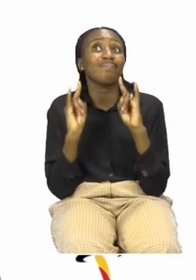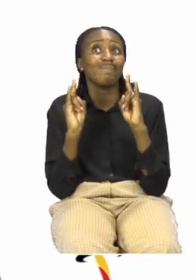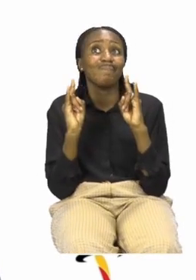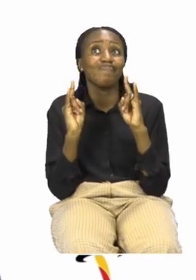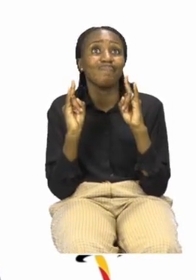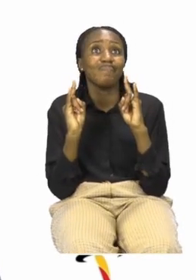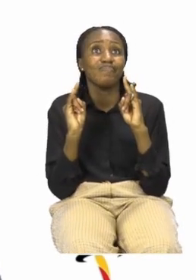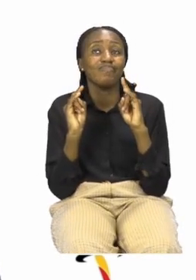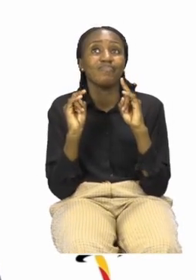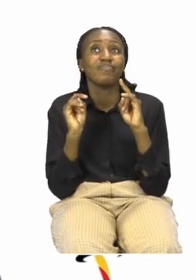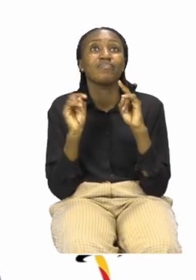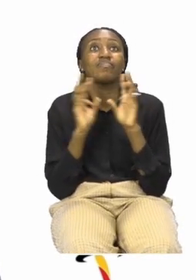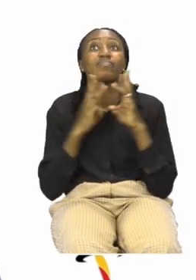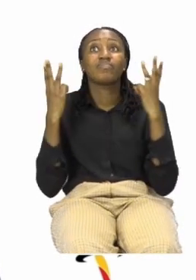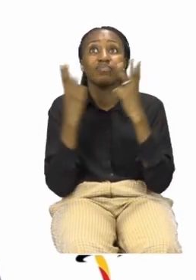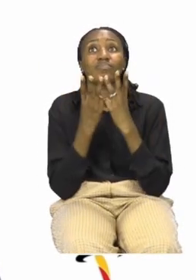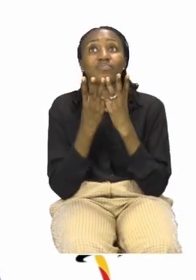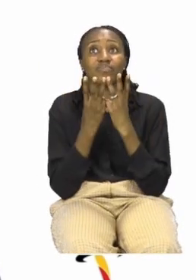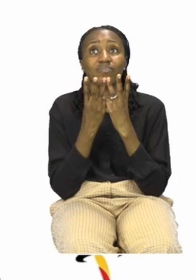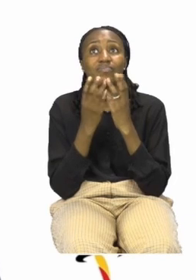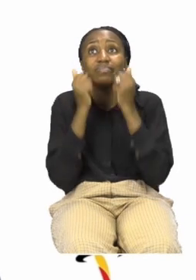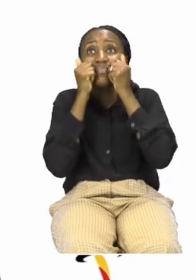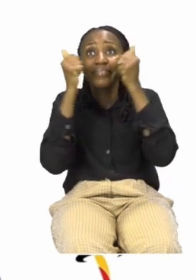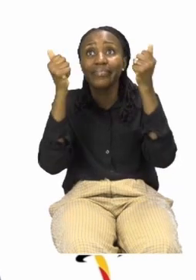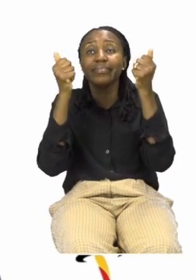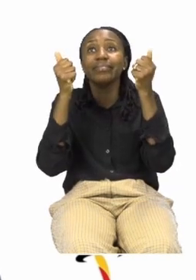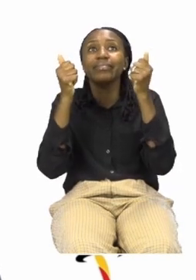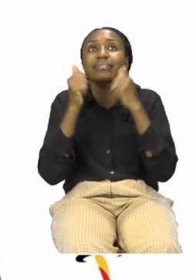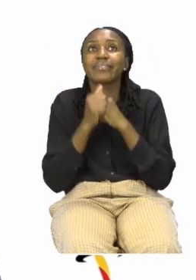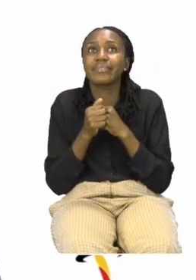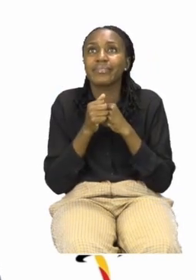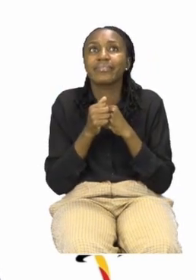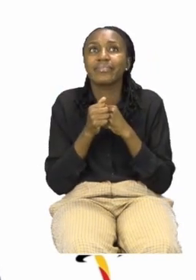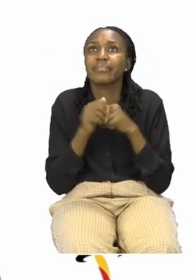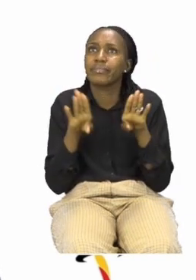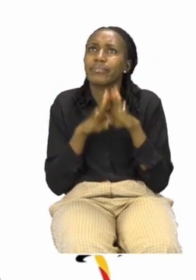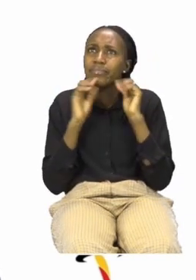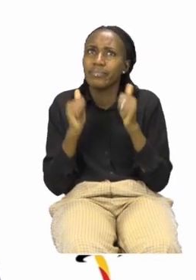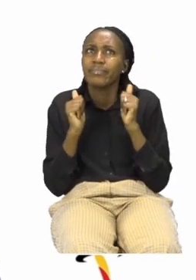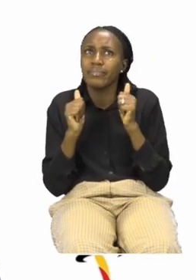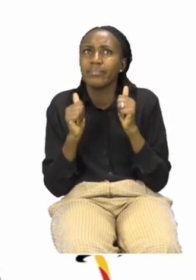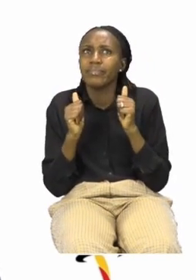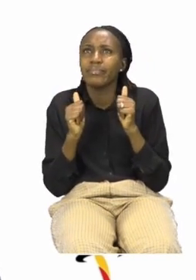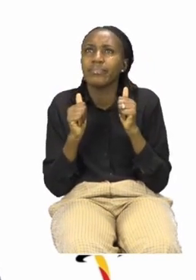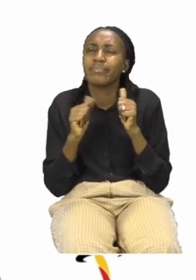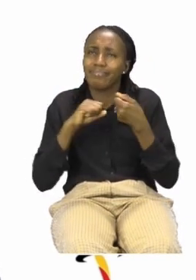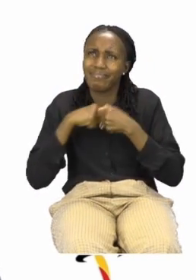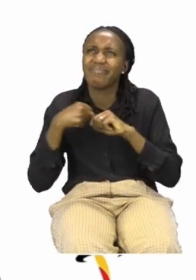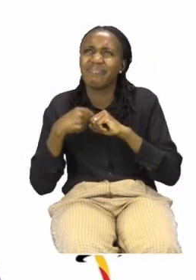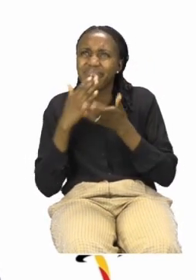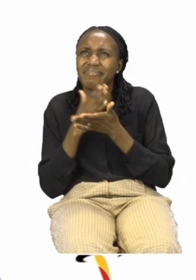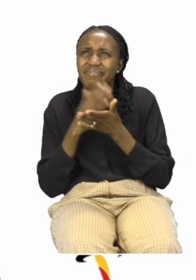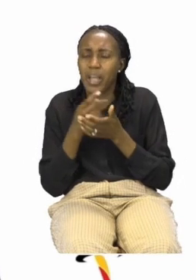through the World Cup qualifier, what they've done for the past two weeks and so, doing very well. Yes, and despite all those challenges in terms of